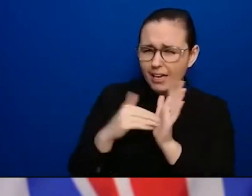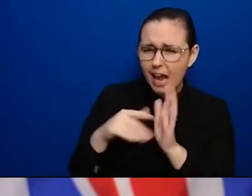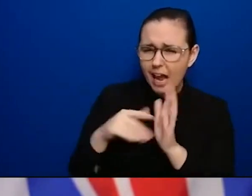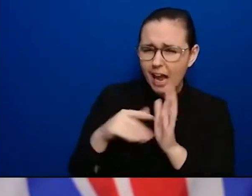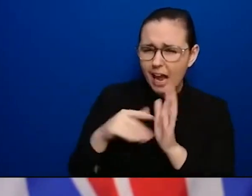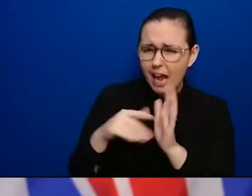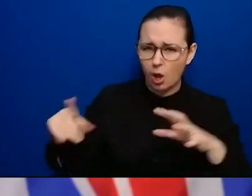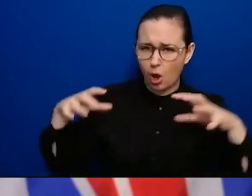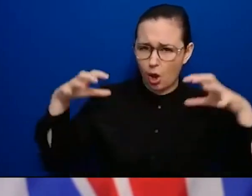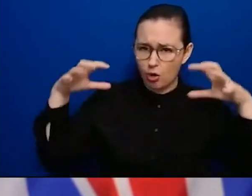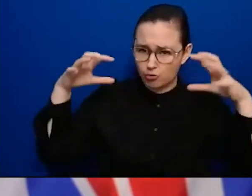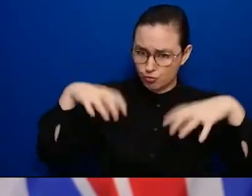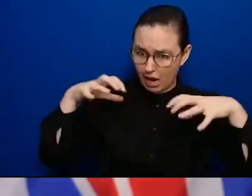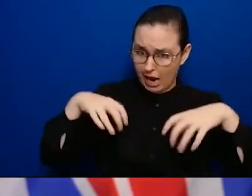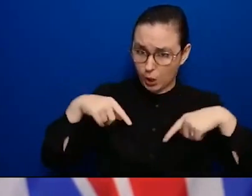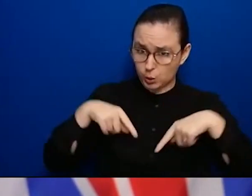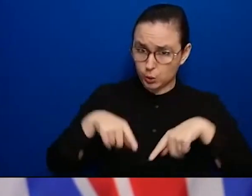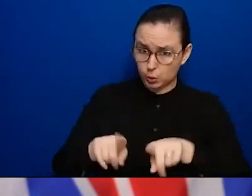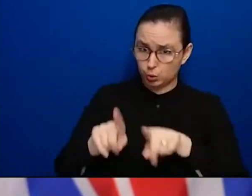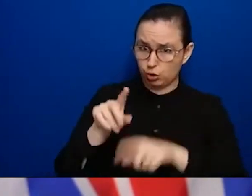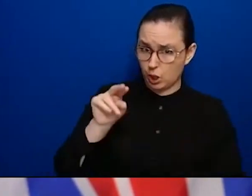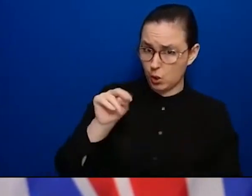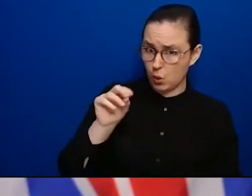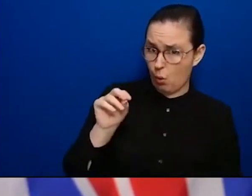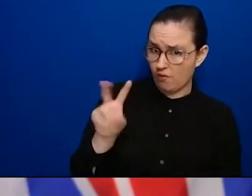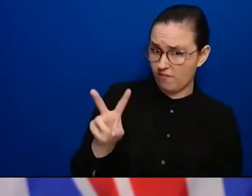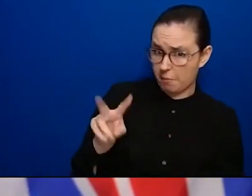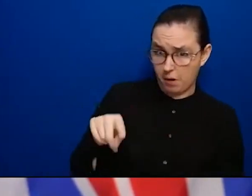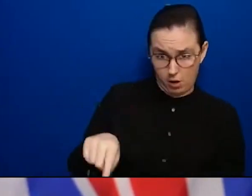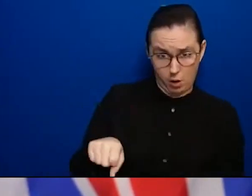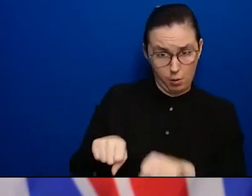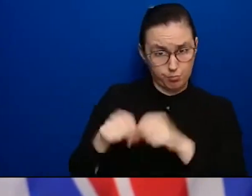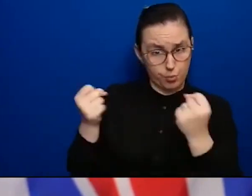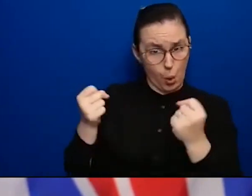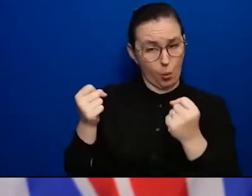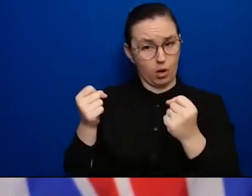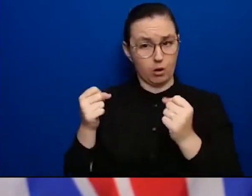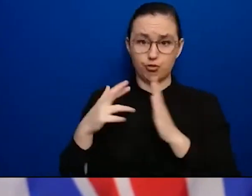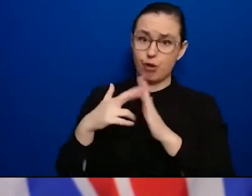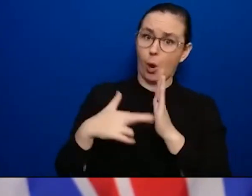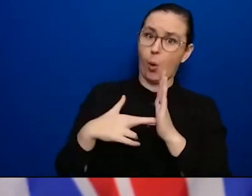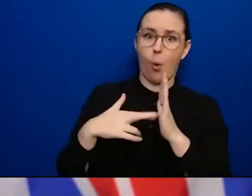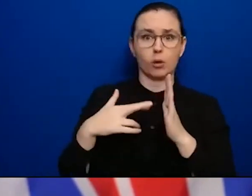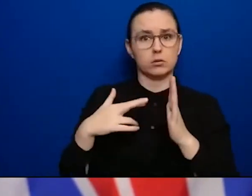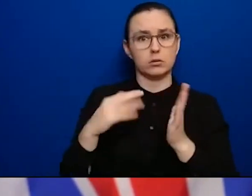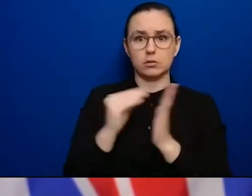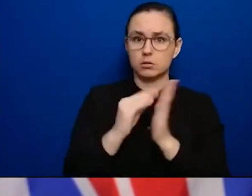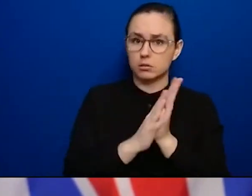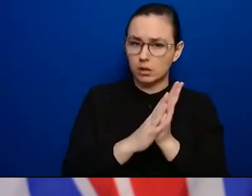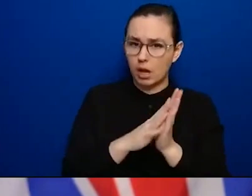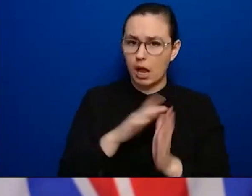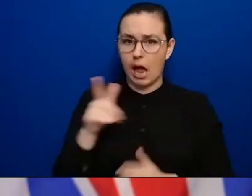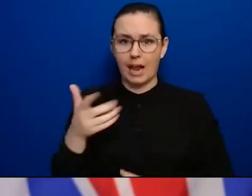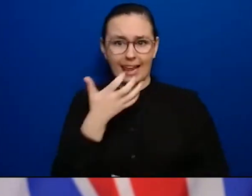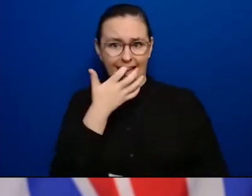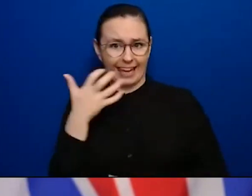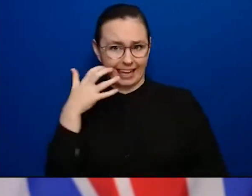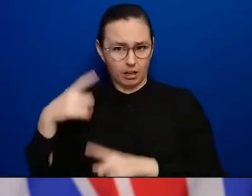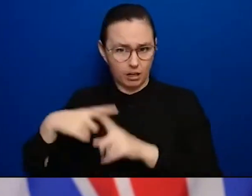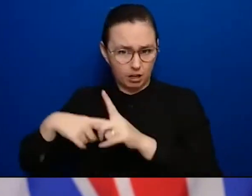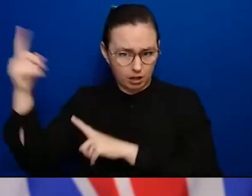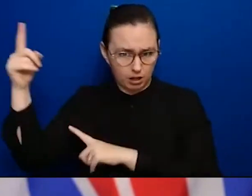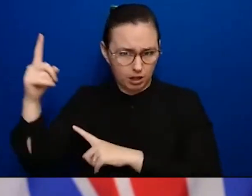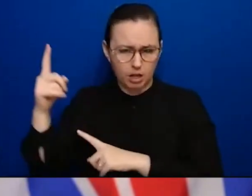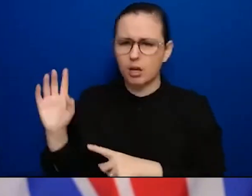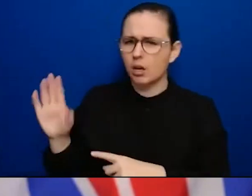us the record-breaking rain in November, then the record-breaking heat at elevations today, and the implications of